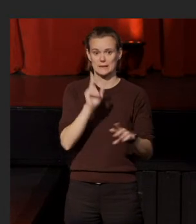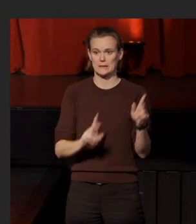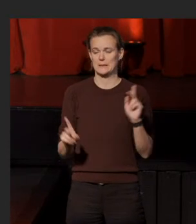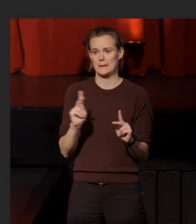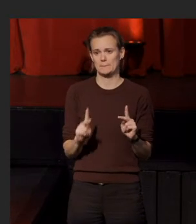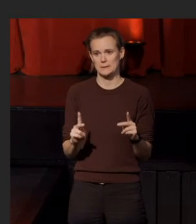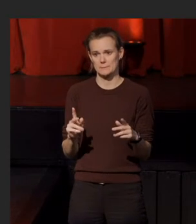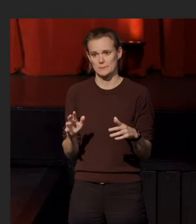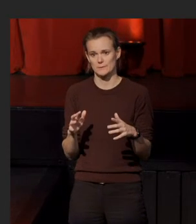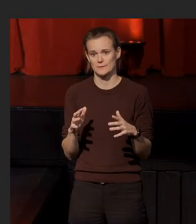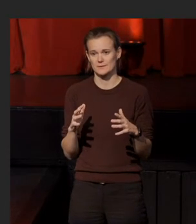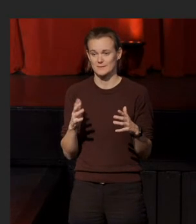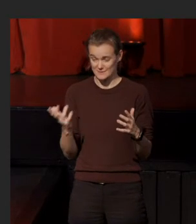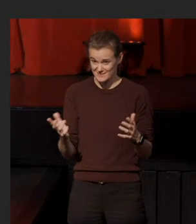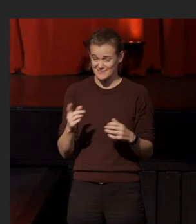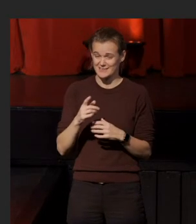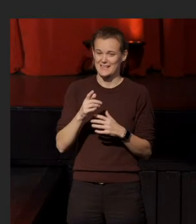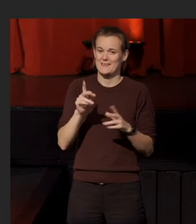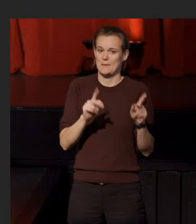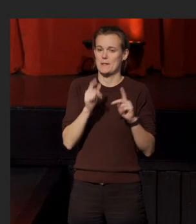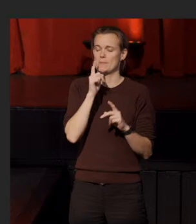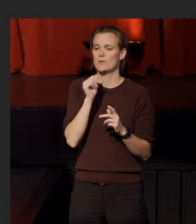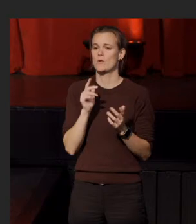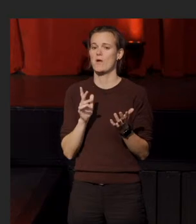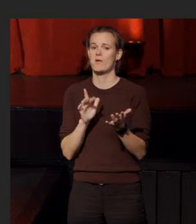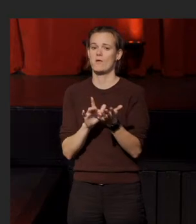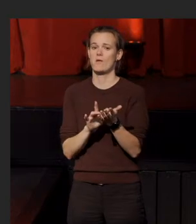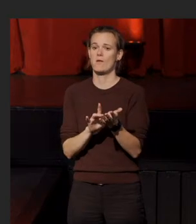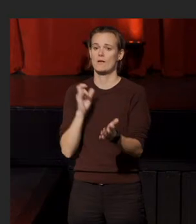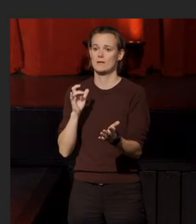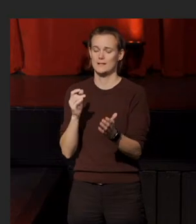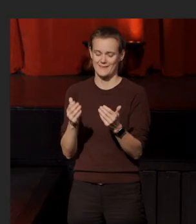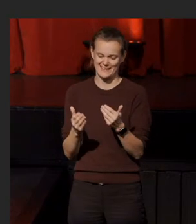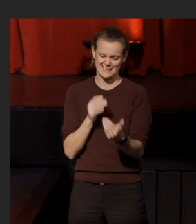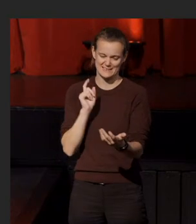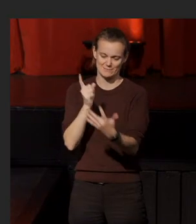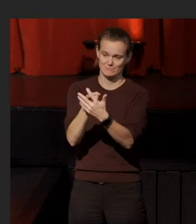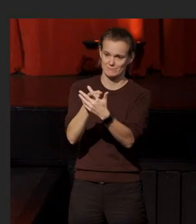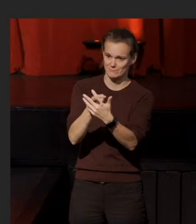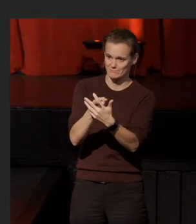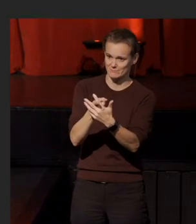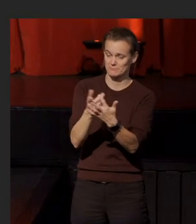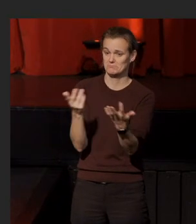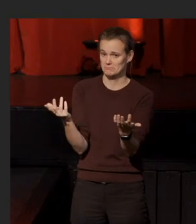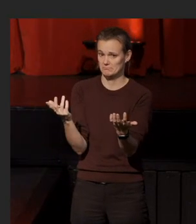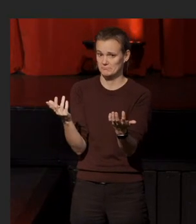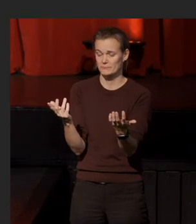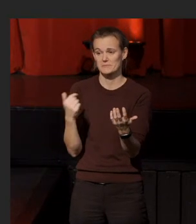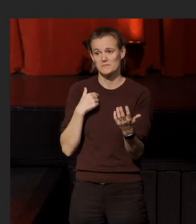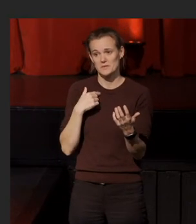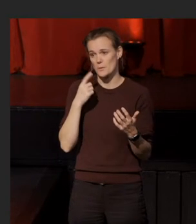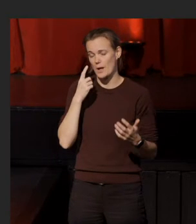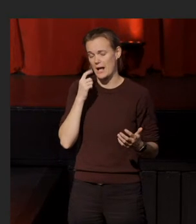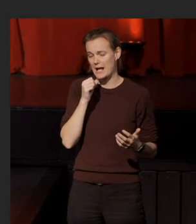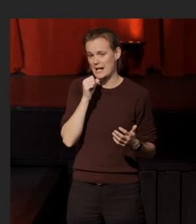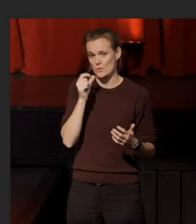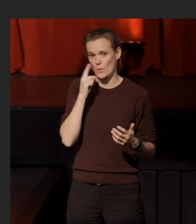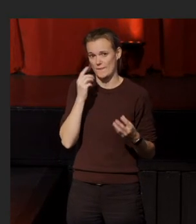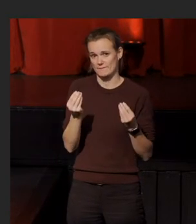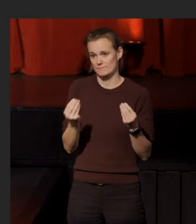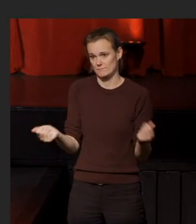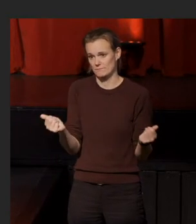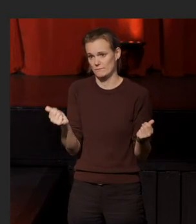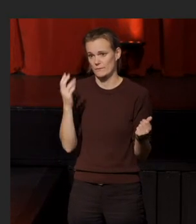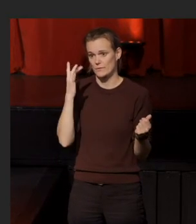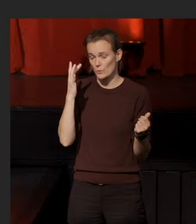created an access way for those who knew how to manipulate that tendency in journalism. And I don't think that tendency has gone away. because journalists have to